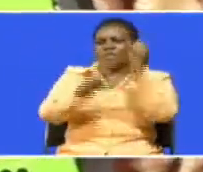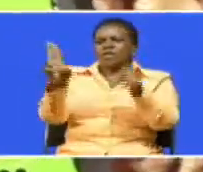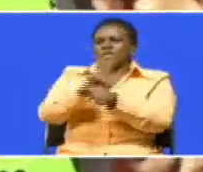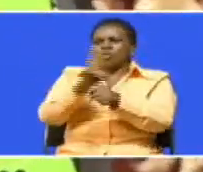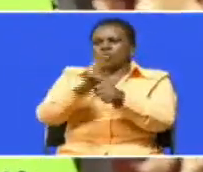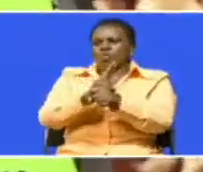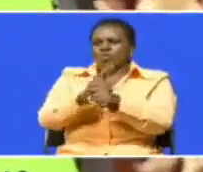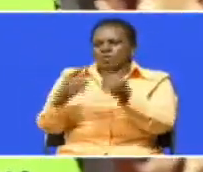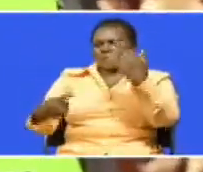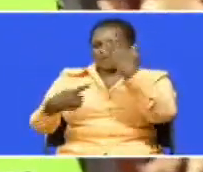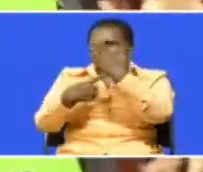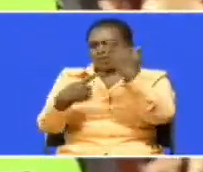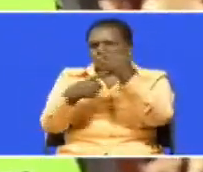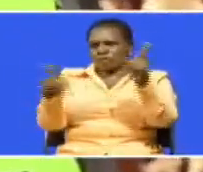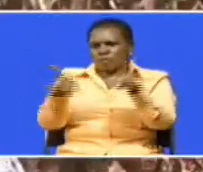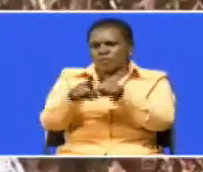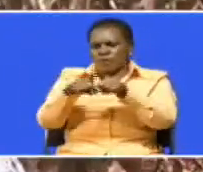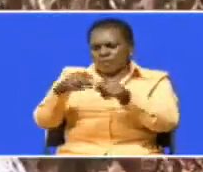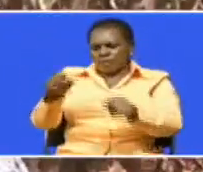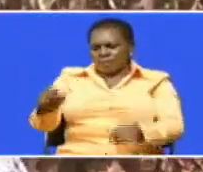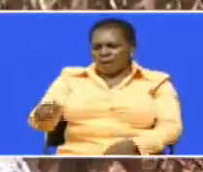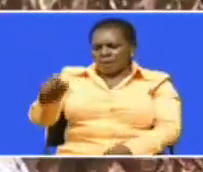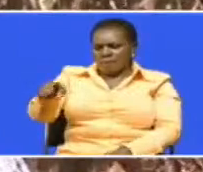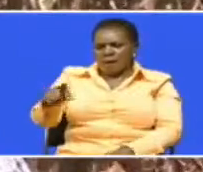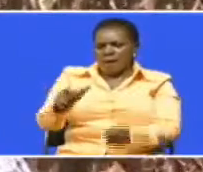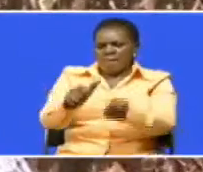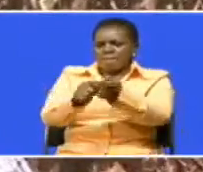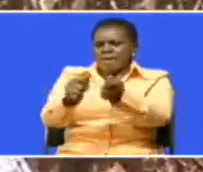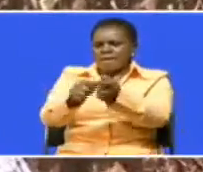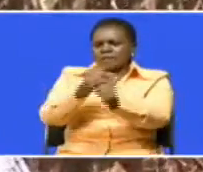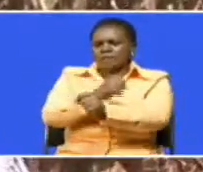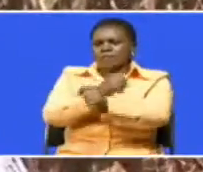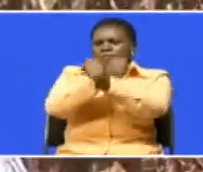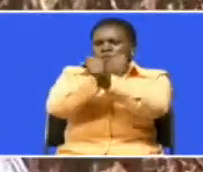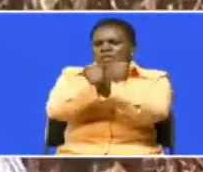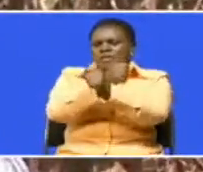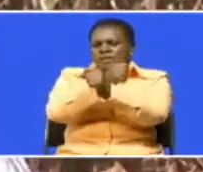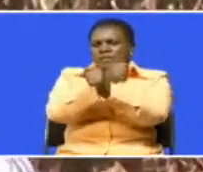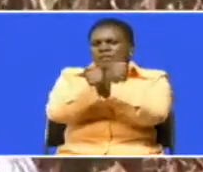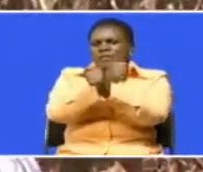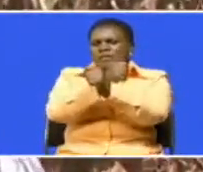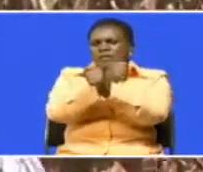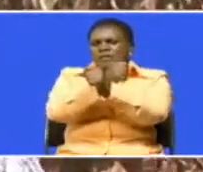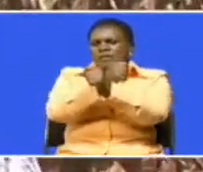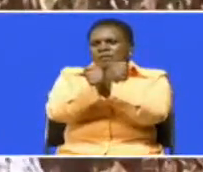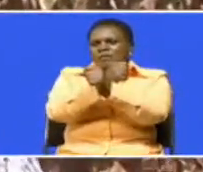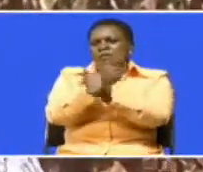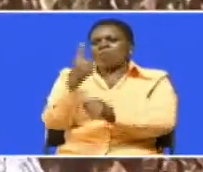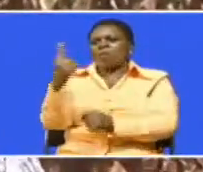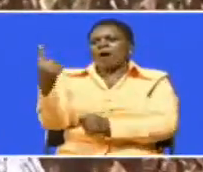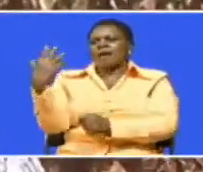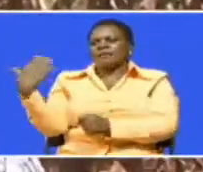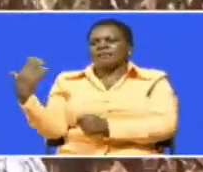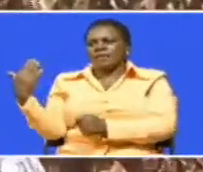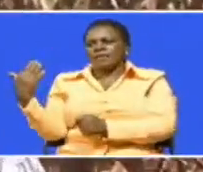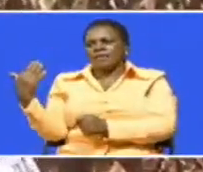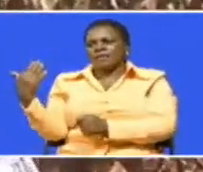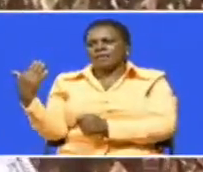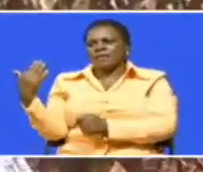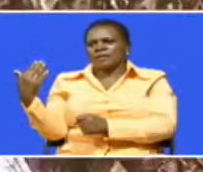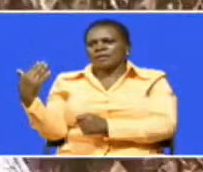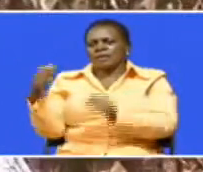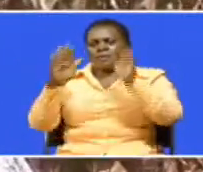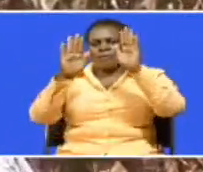the biotechnology. By growing this maize, we'll be able to protect as much. And one of the things that then is